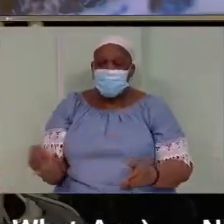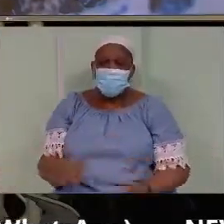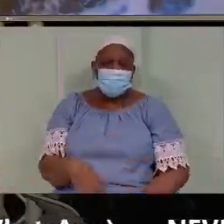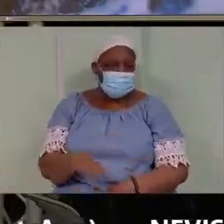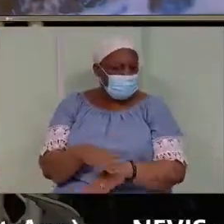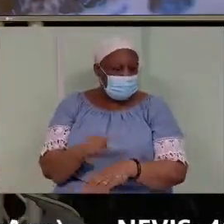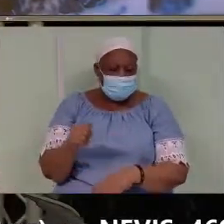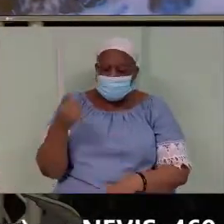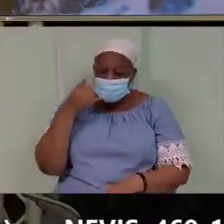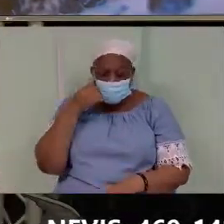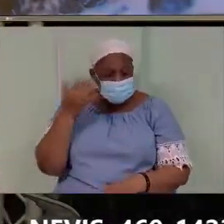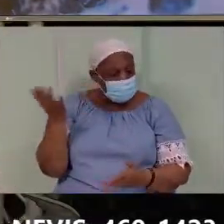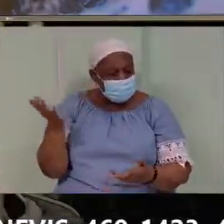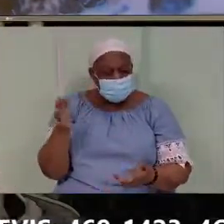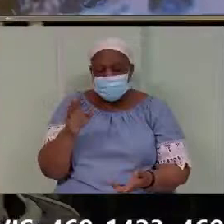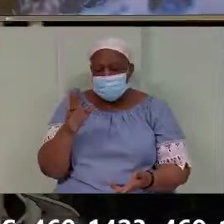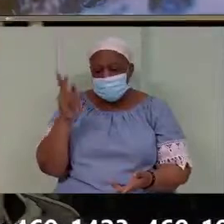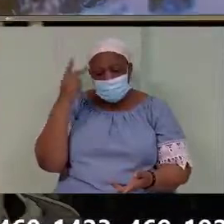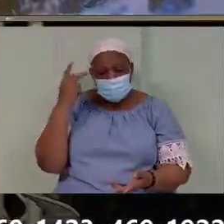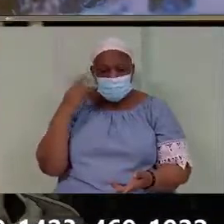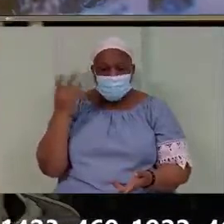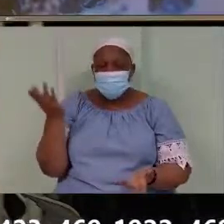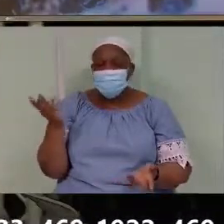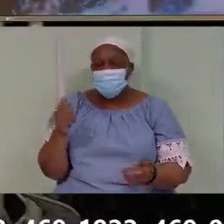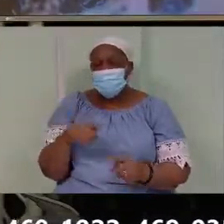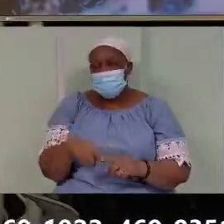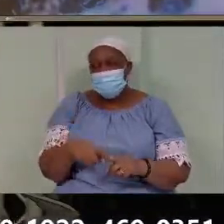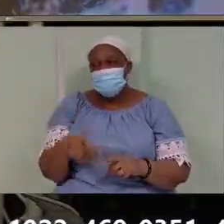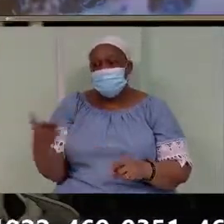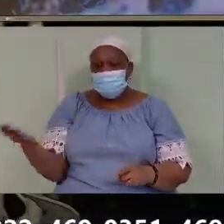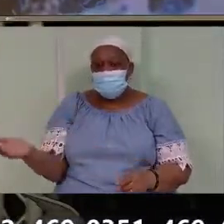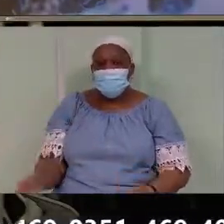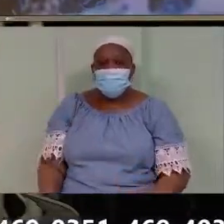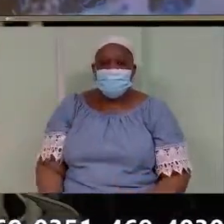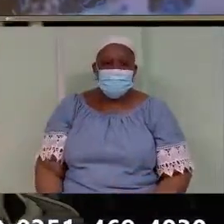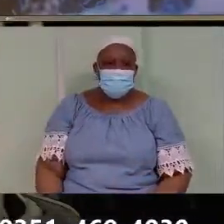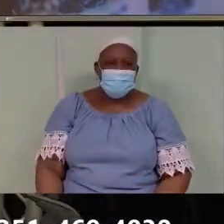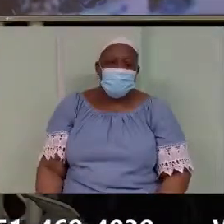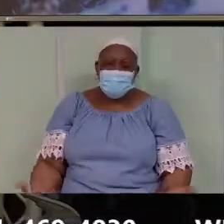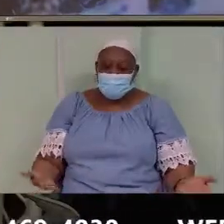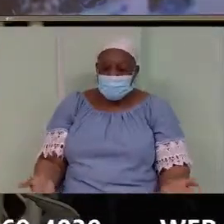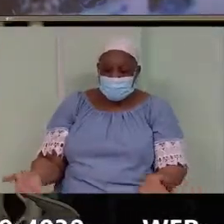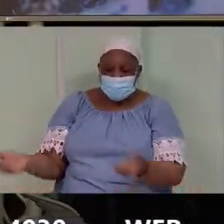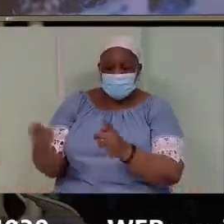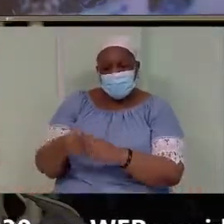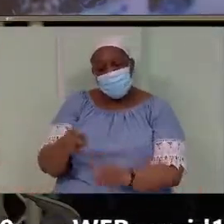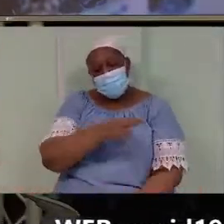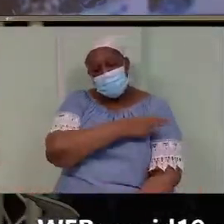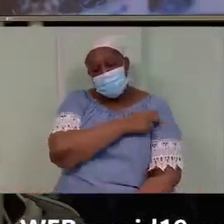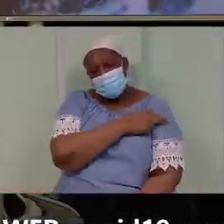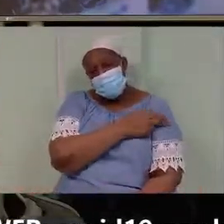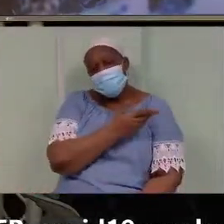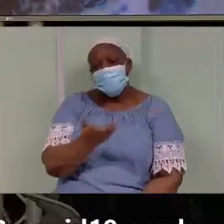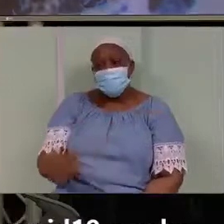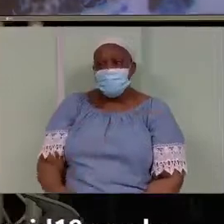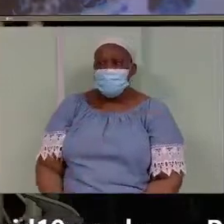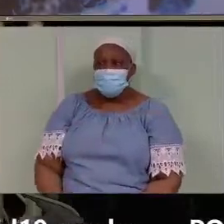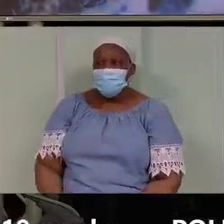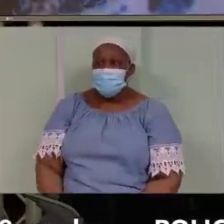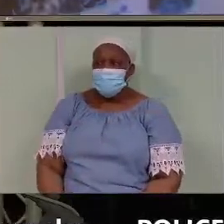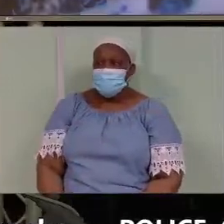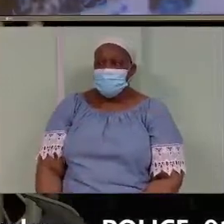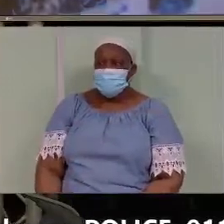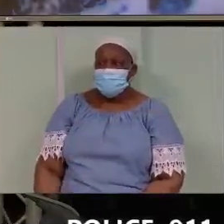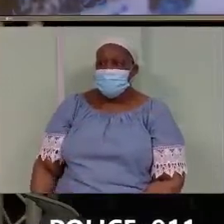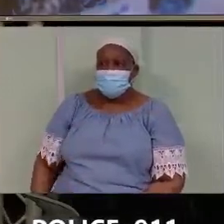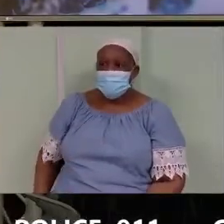to be dispatched from school premises to seek urgent medical attention. We are hoping,